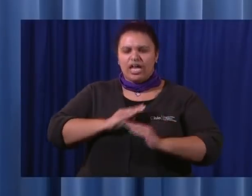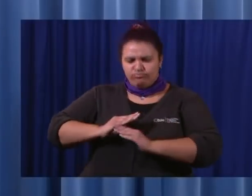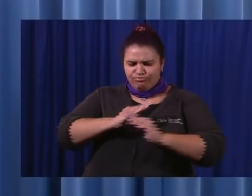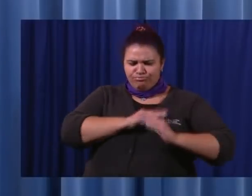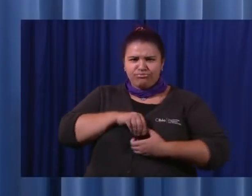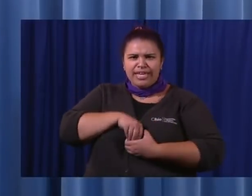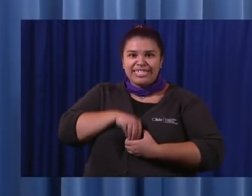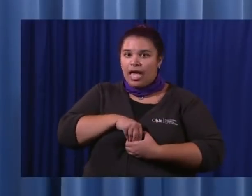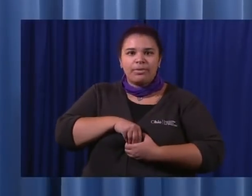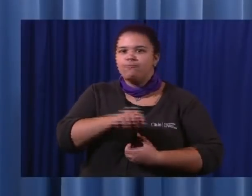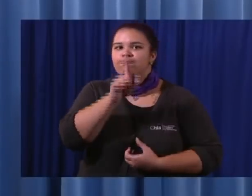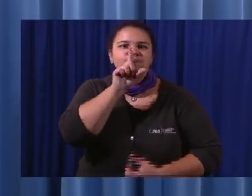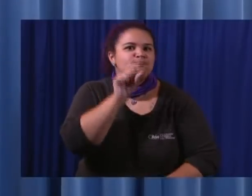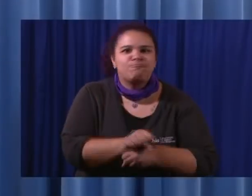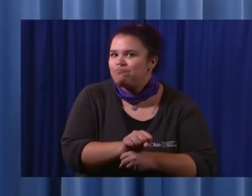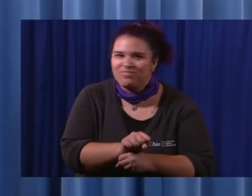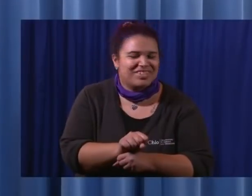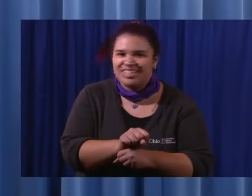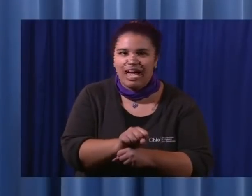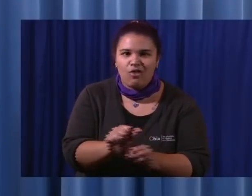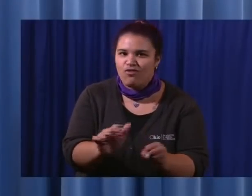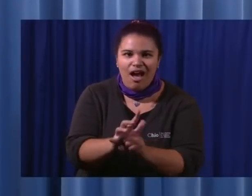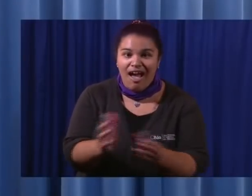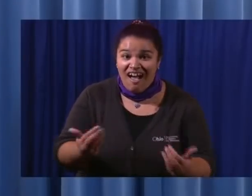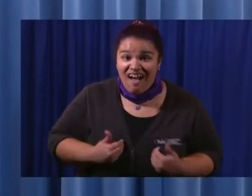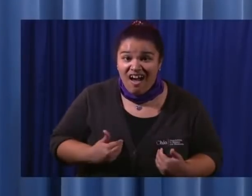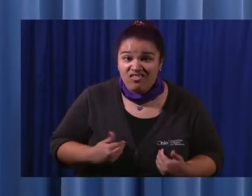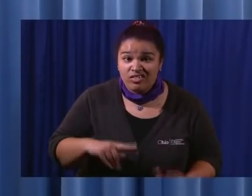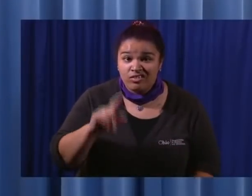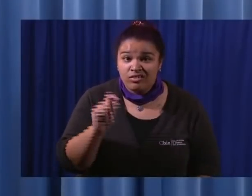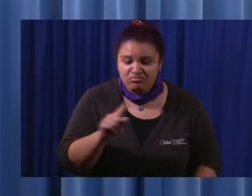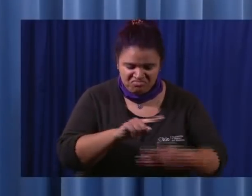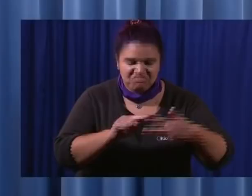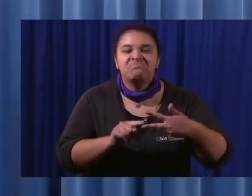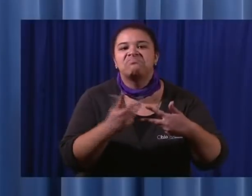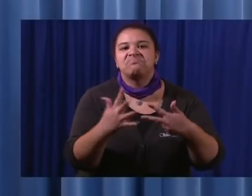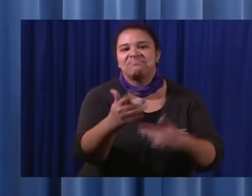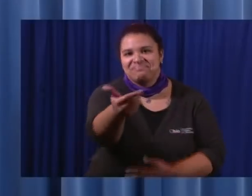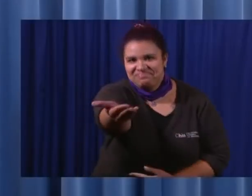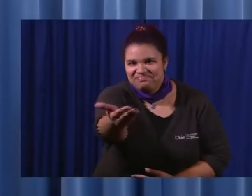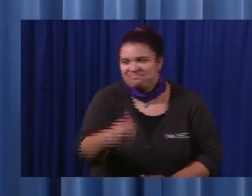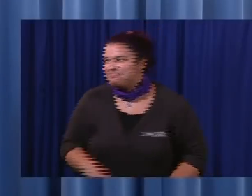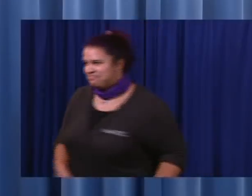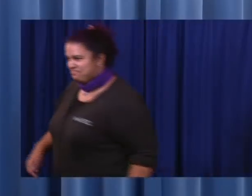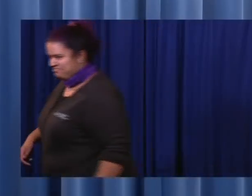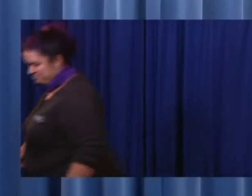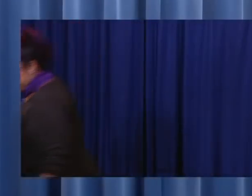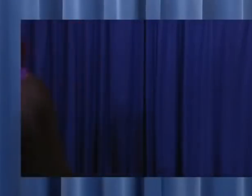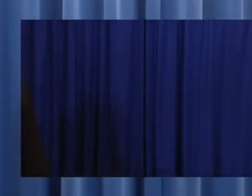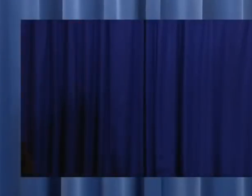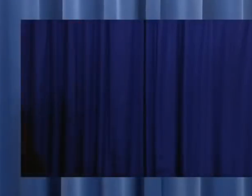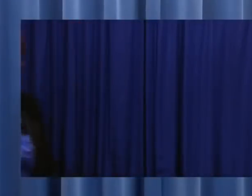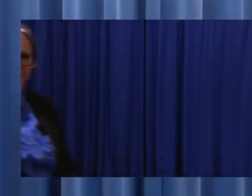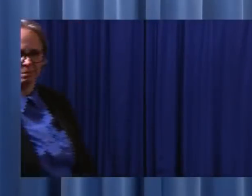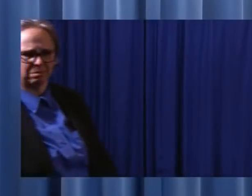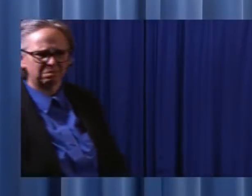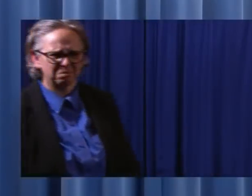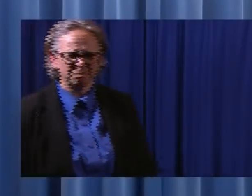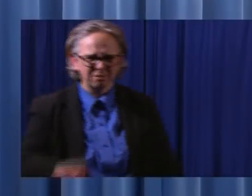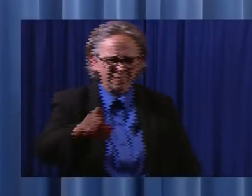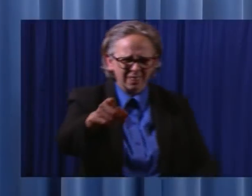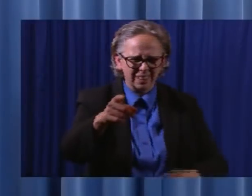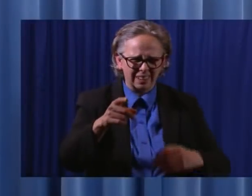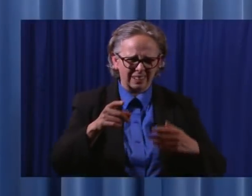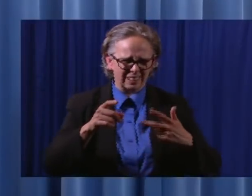Take them in reverse order, Jack. You know, we have no indication that 40% of these tests are wrong. I mean, you know,